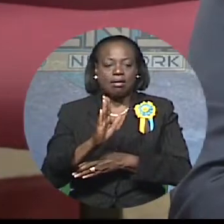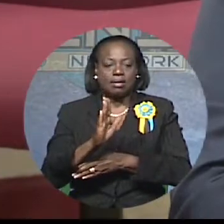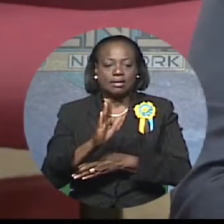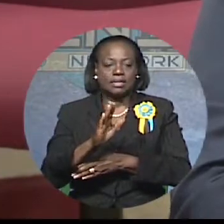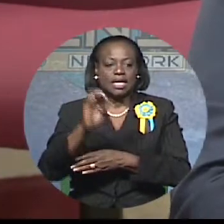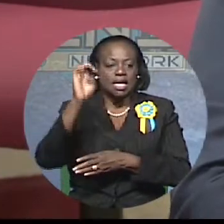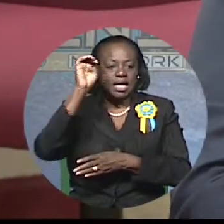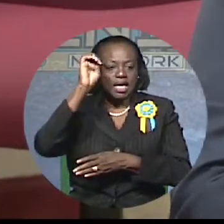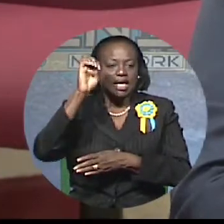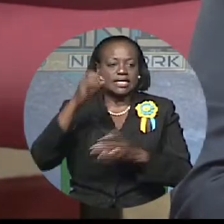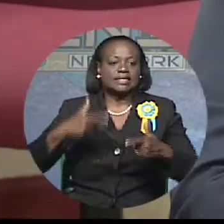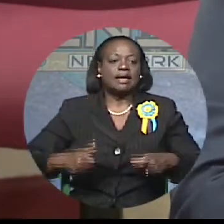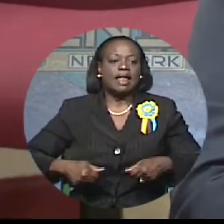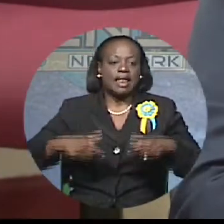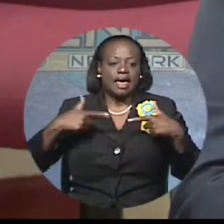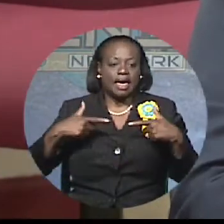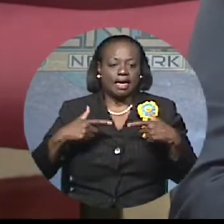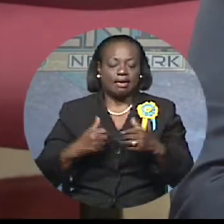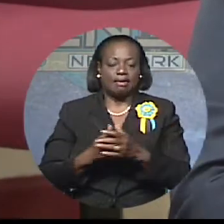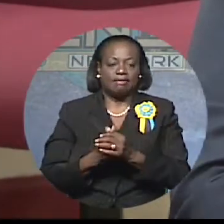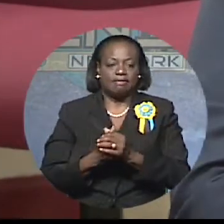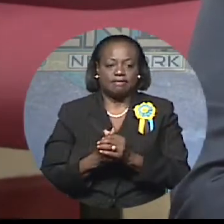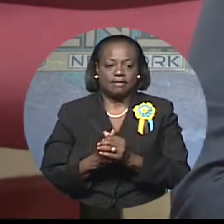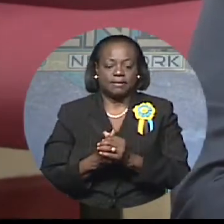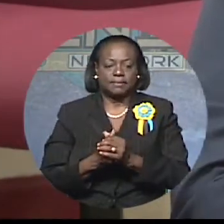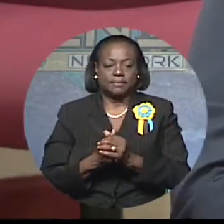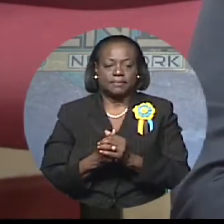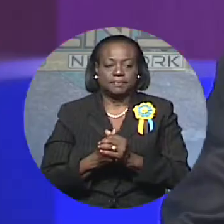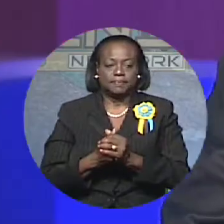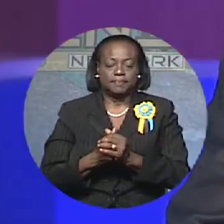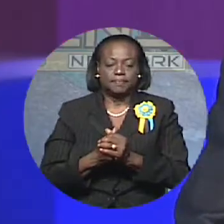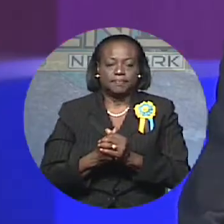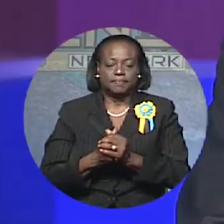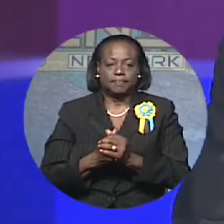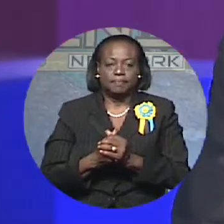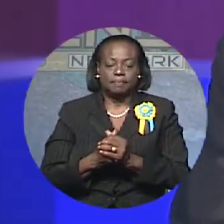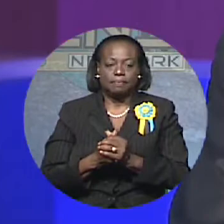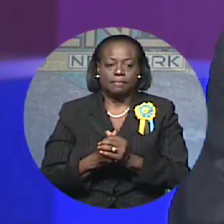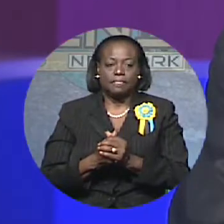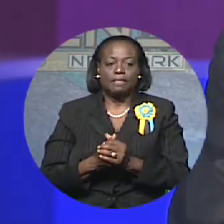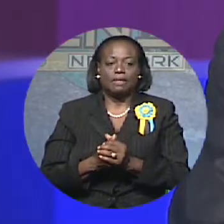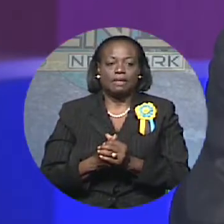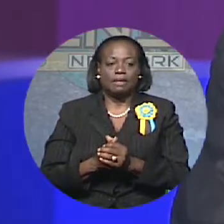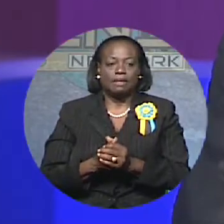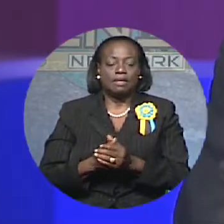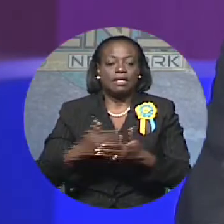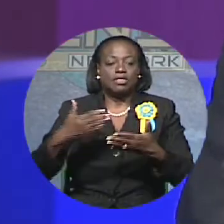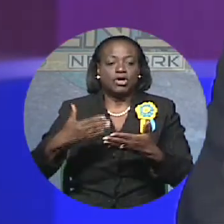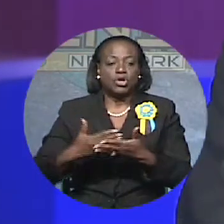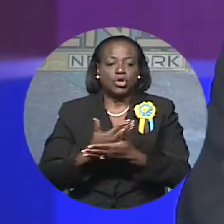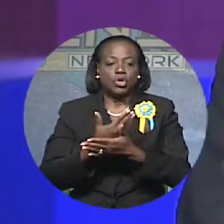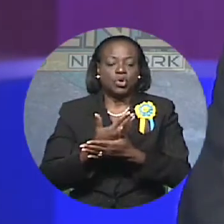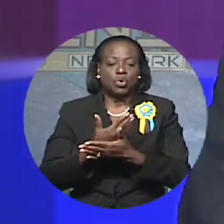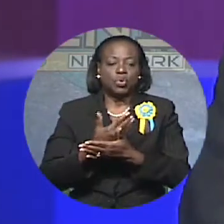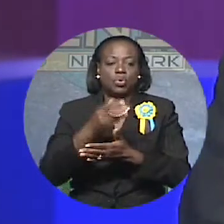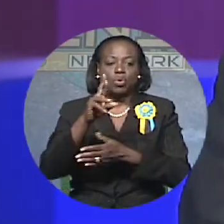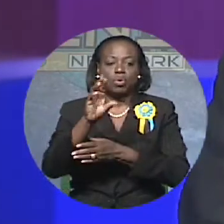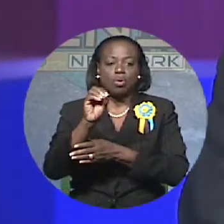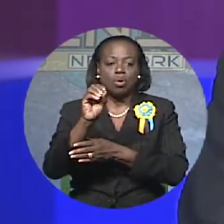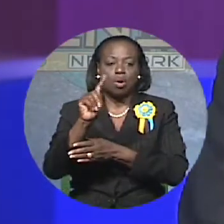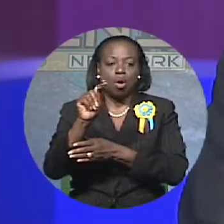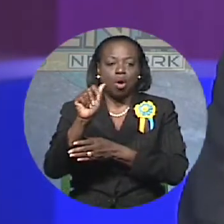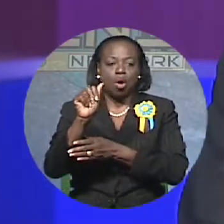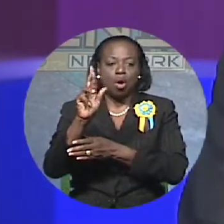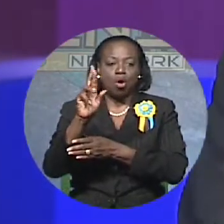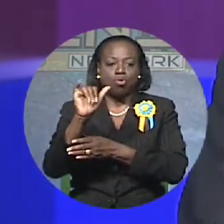he was spared the worst of the attack. The new board of the Rotaract Club of East Nassau held its first meeting